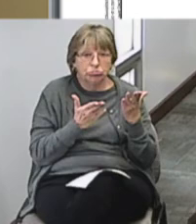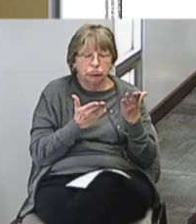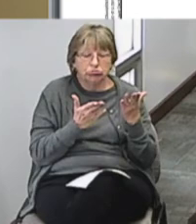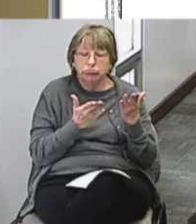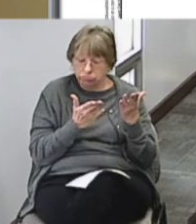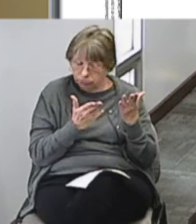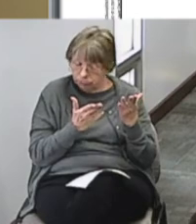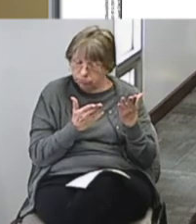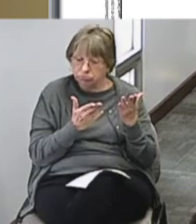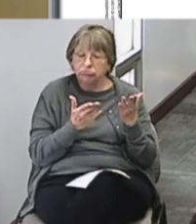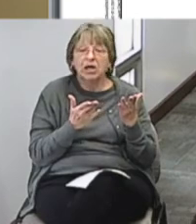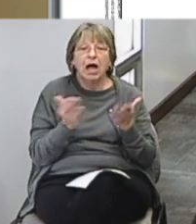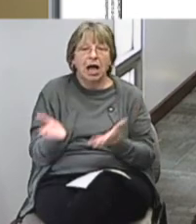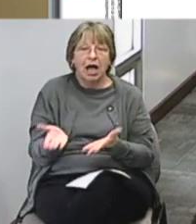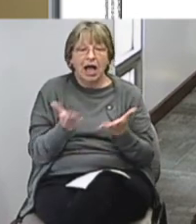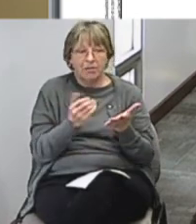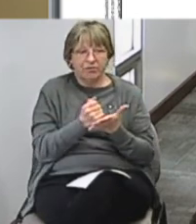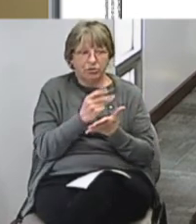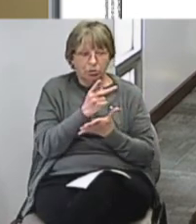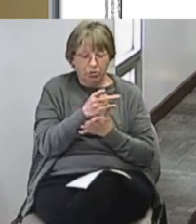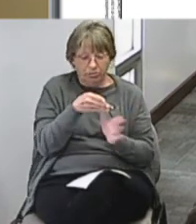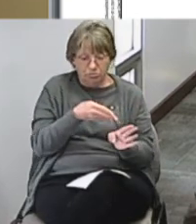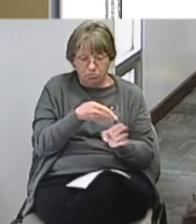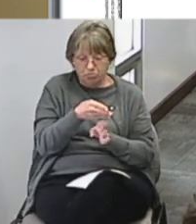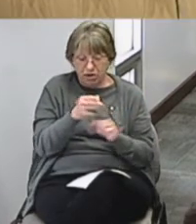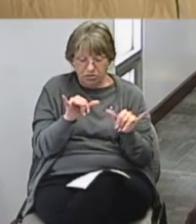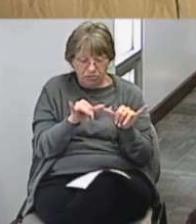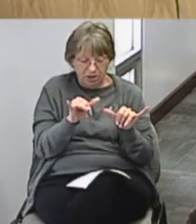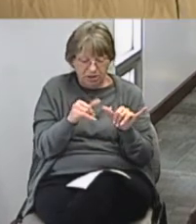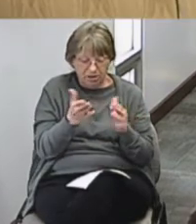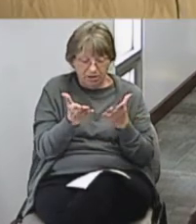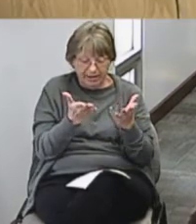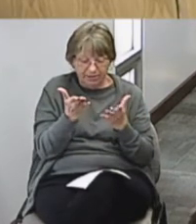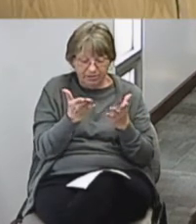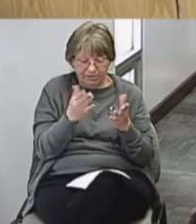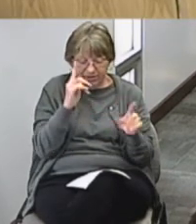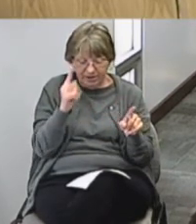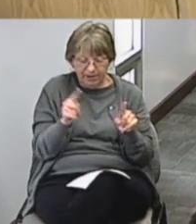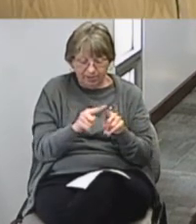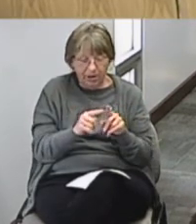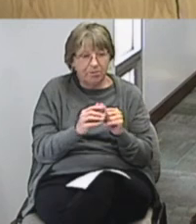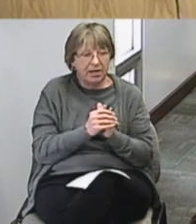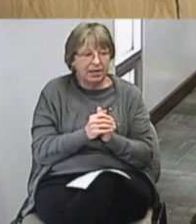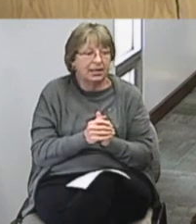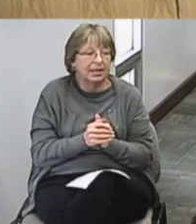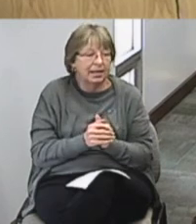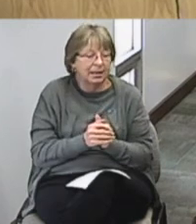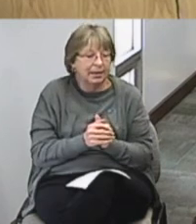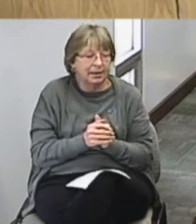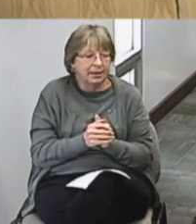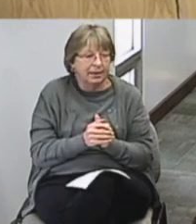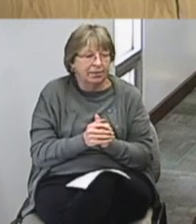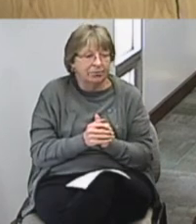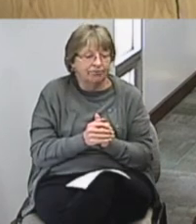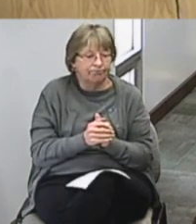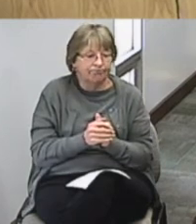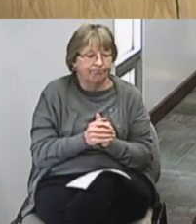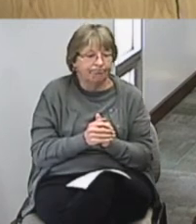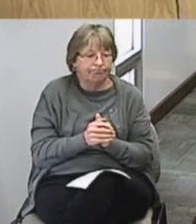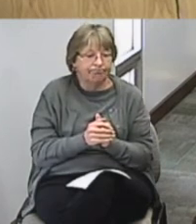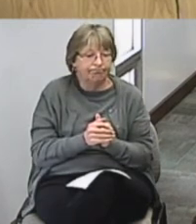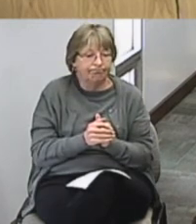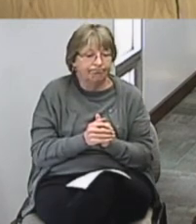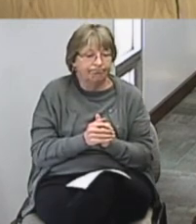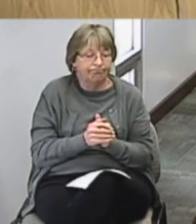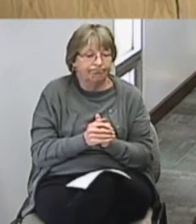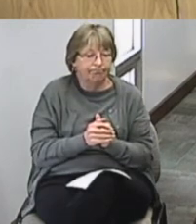I'll move to approve the professional engineering services agreement for 2019 OB Road landfill subsite and 4th and Cary site in the amount